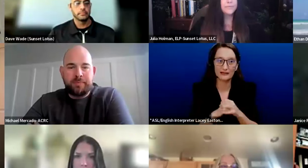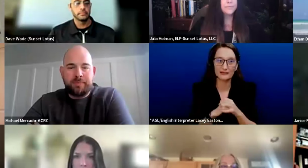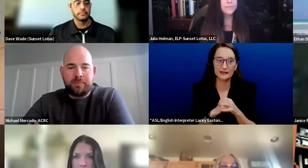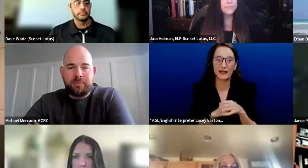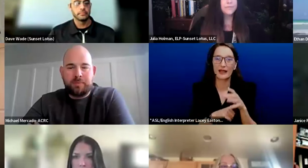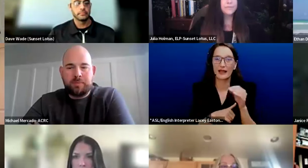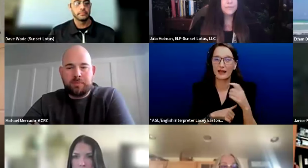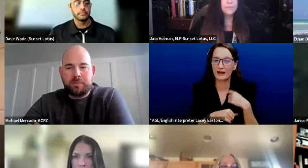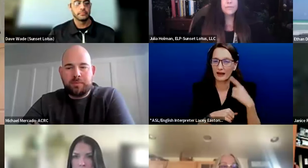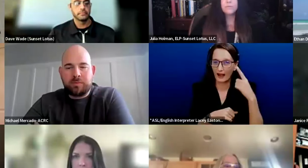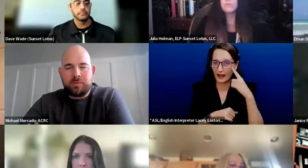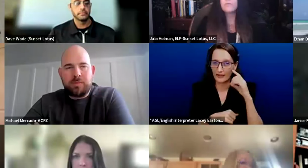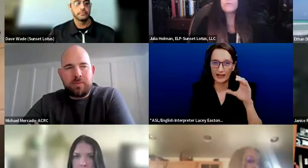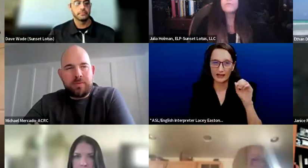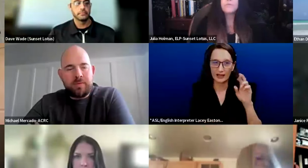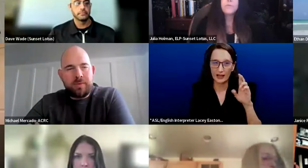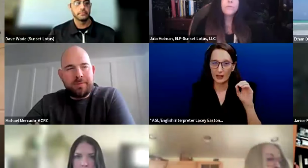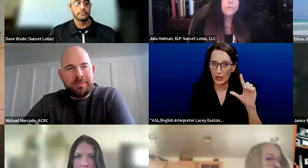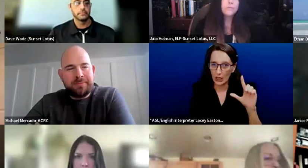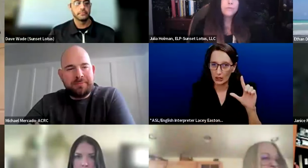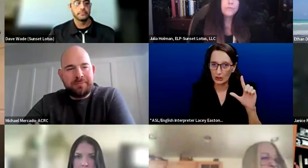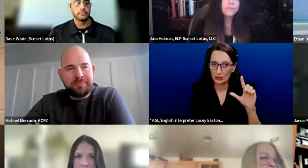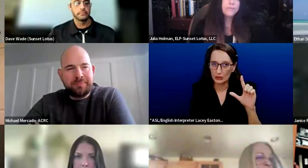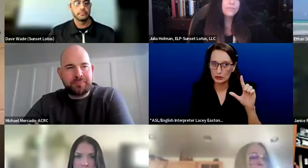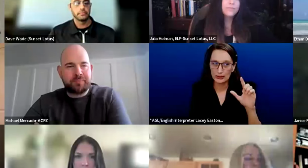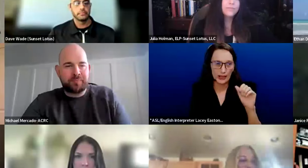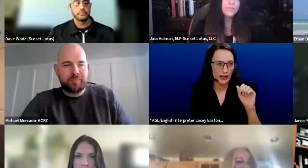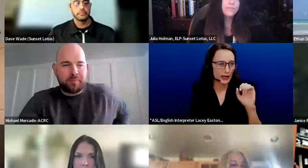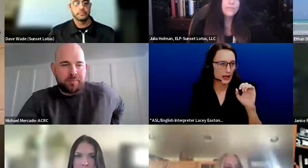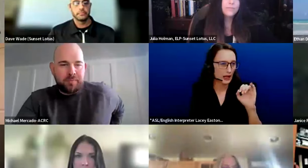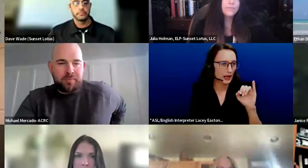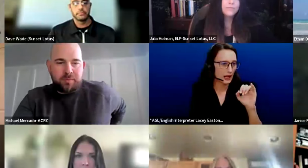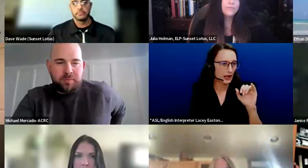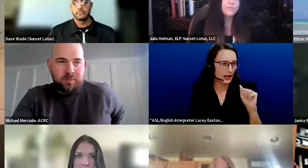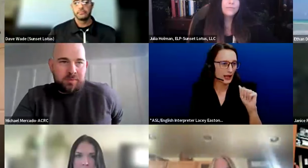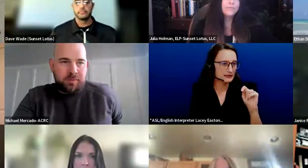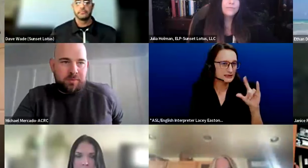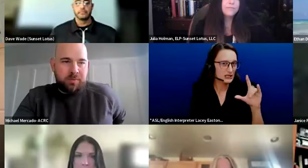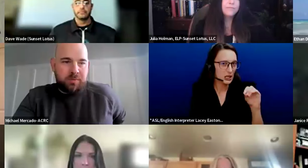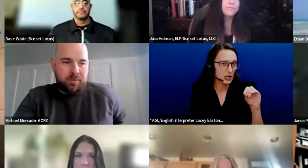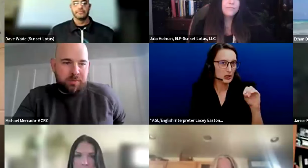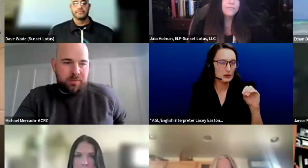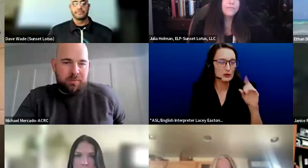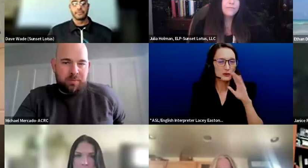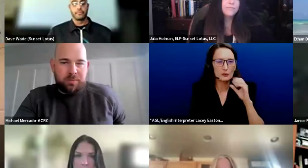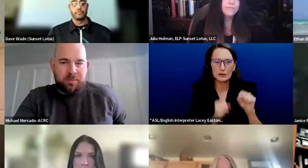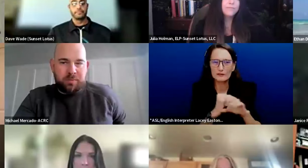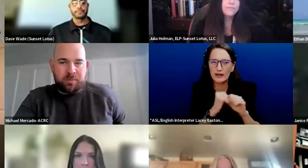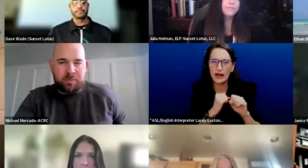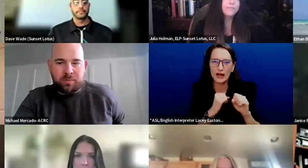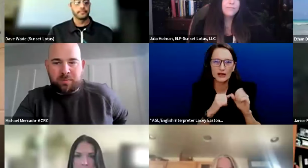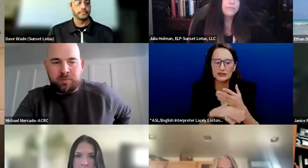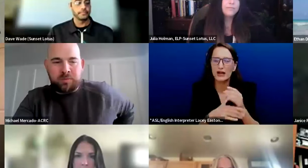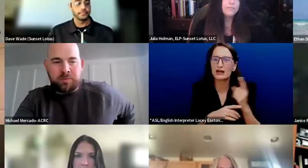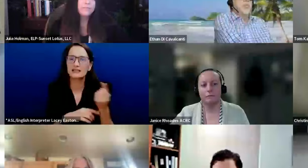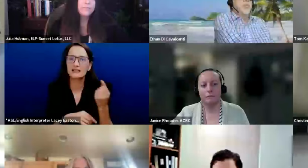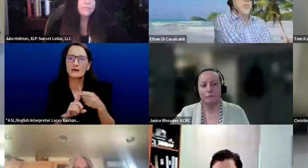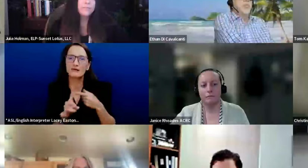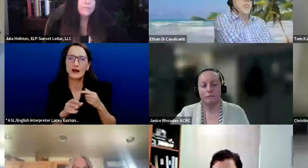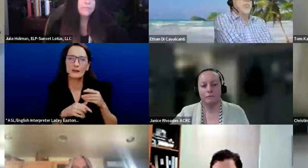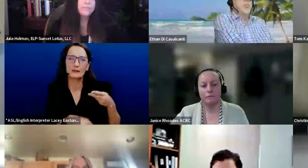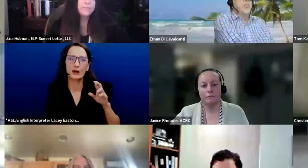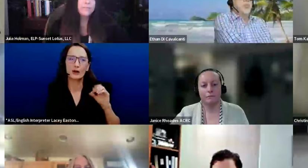think Carol, is it going to be Carol Wattillo? Is going to be on with a flyer to share, or someone from Progressive Employment about a, That'd